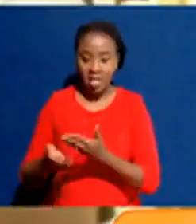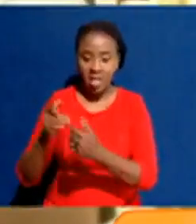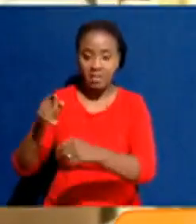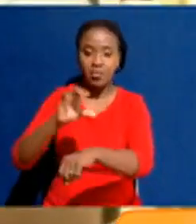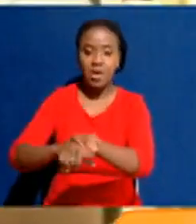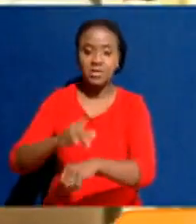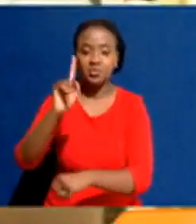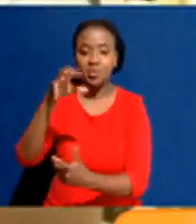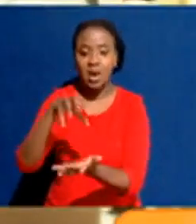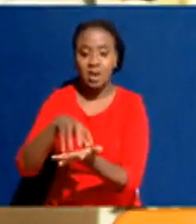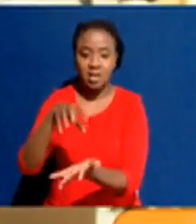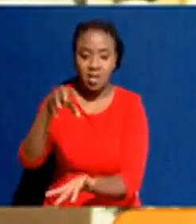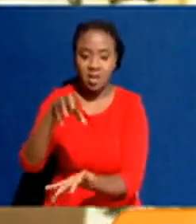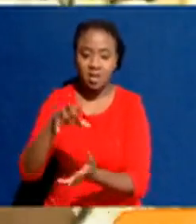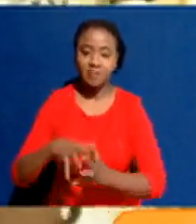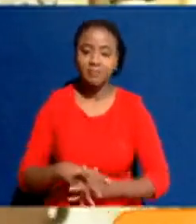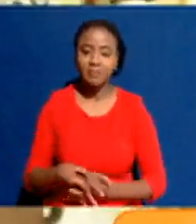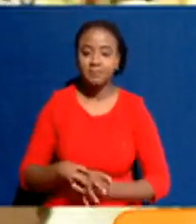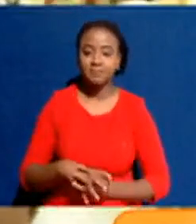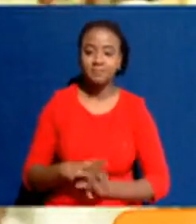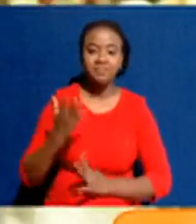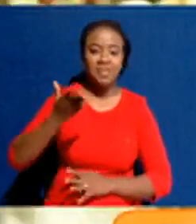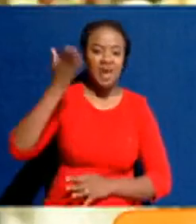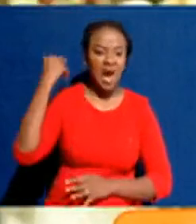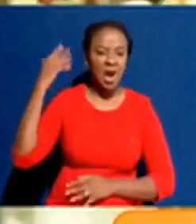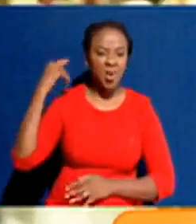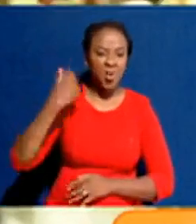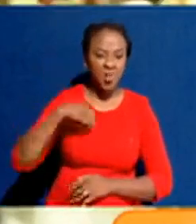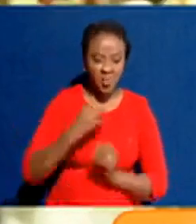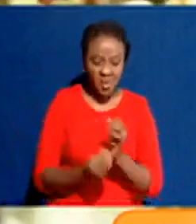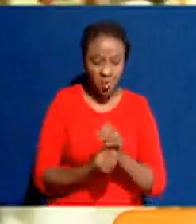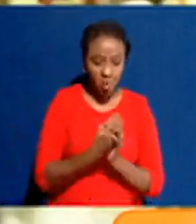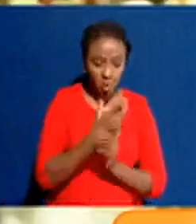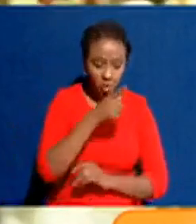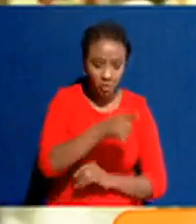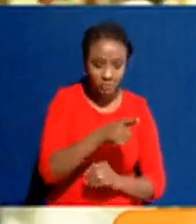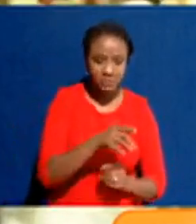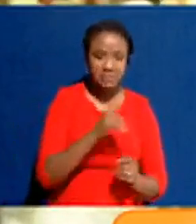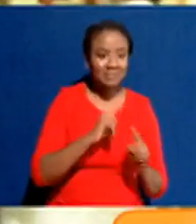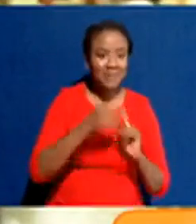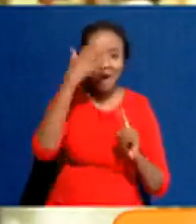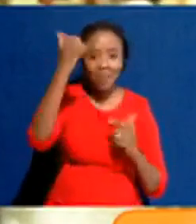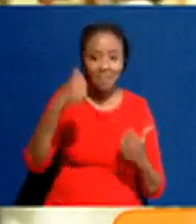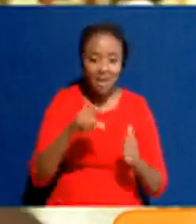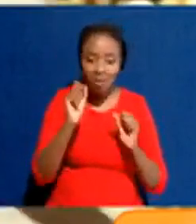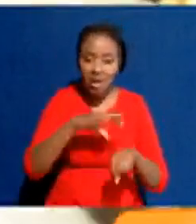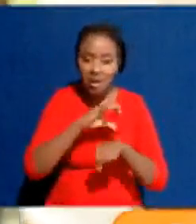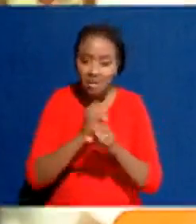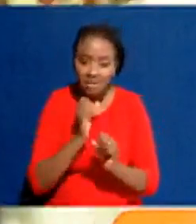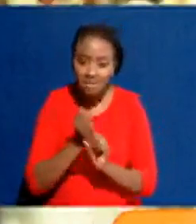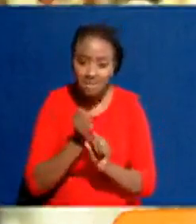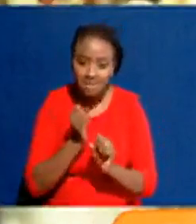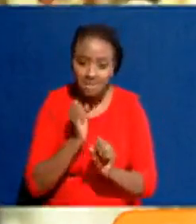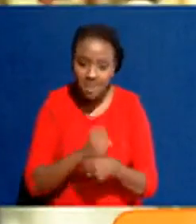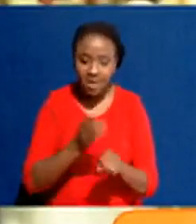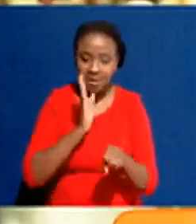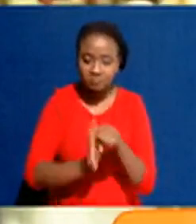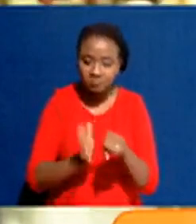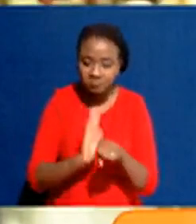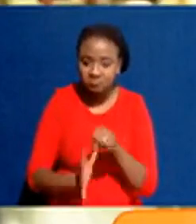zamani, tulikuwa tutalima cassava na tukukua tunajua ya kuwa cassava, unaweza ukatengeneza cake, crepes, karukaru. Hizo vitu